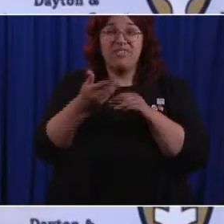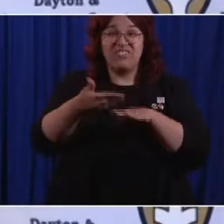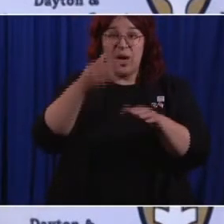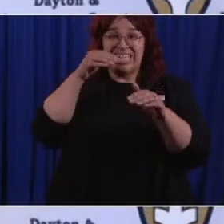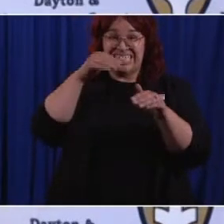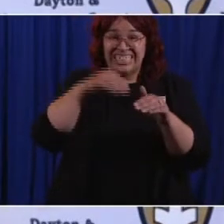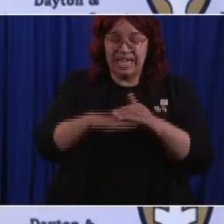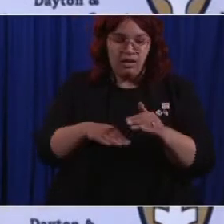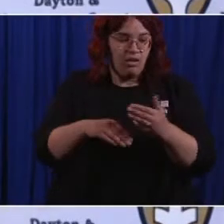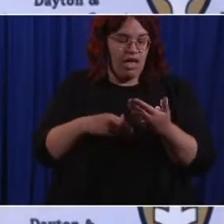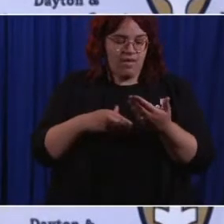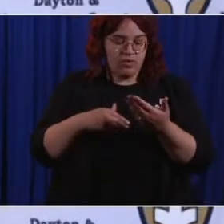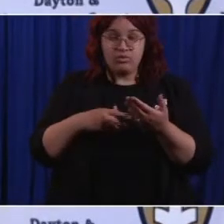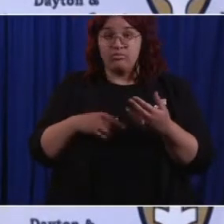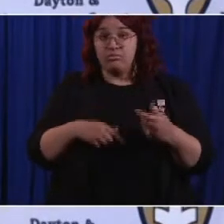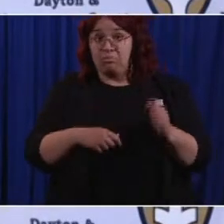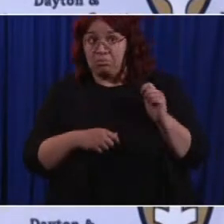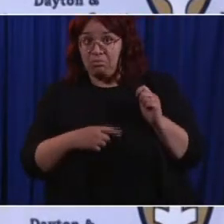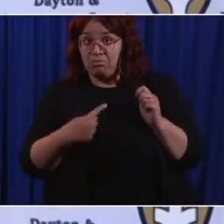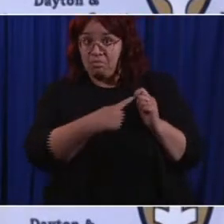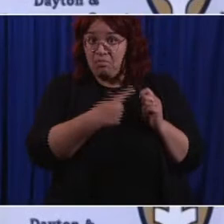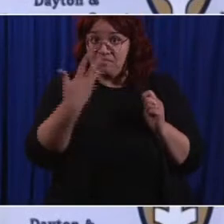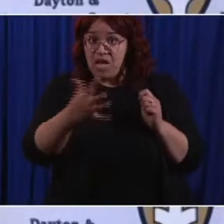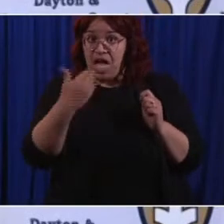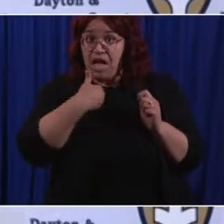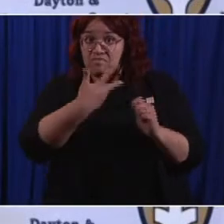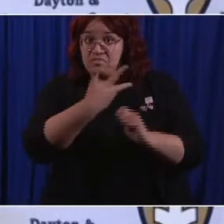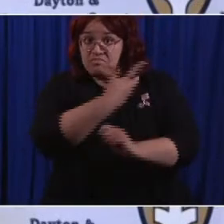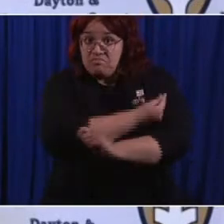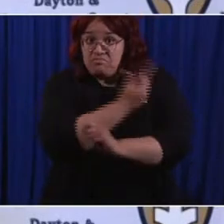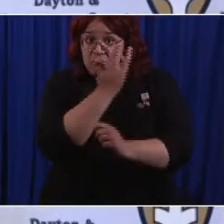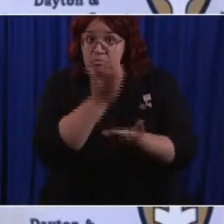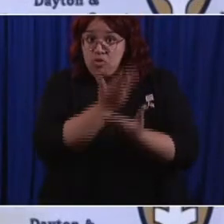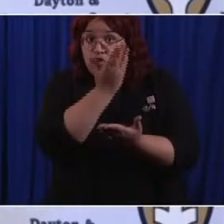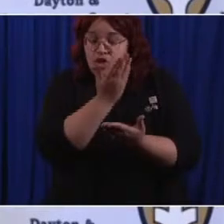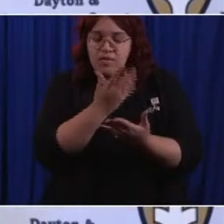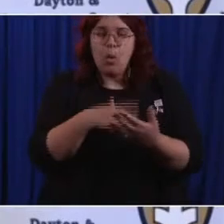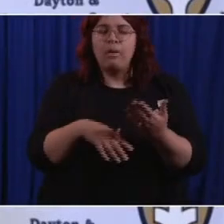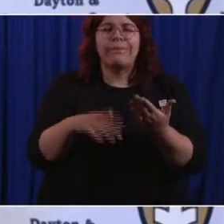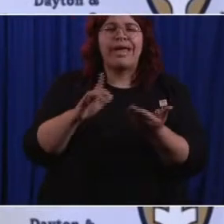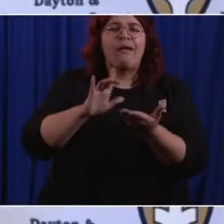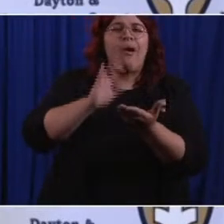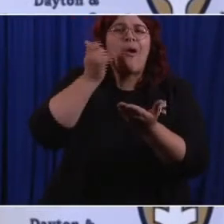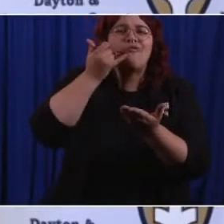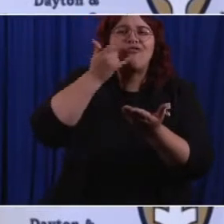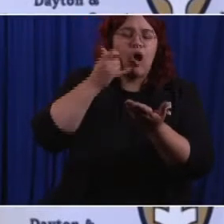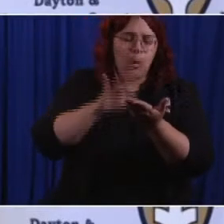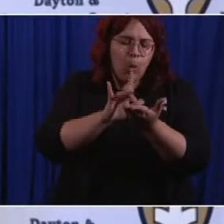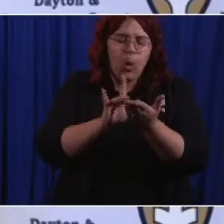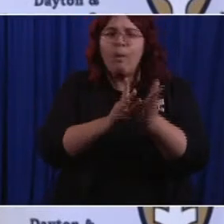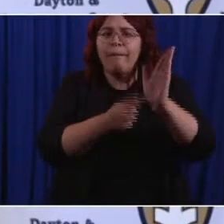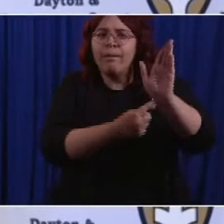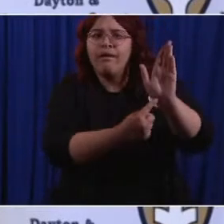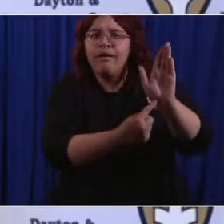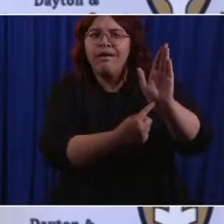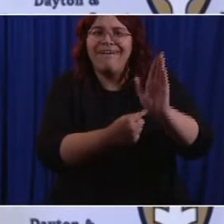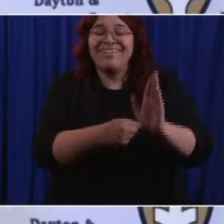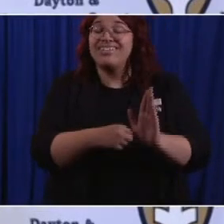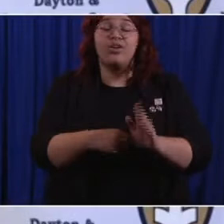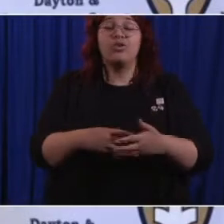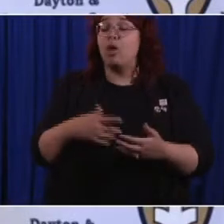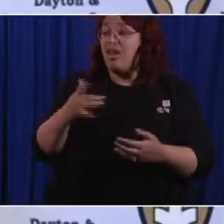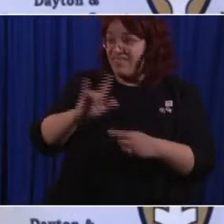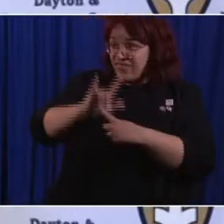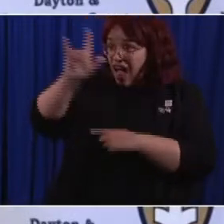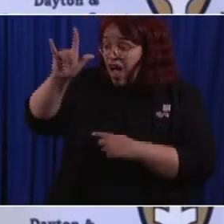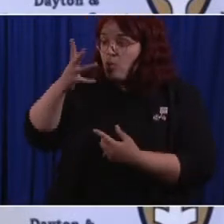other words, you're not going to be able to fly if you can't show us this digital passport that shows you received a vaccine, or you're not going to be allowed to enter this sports arena